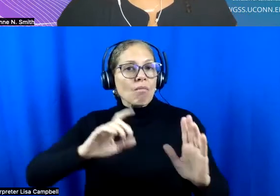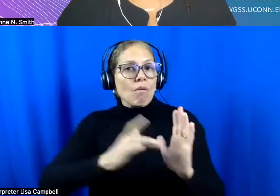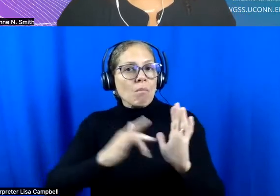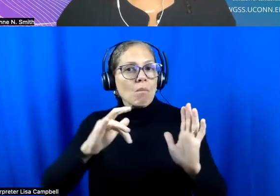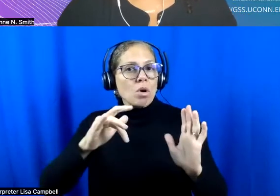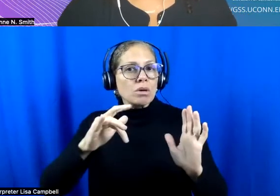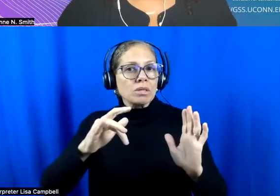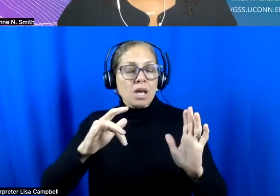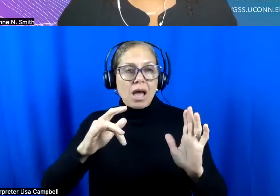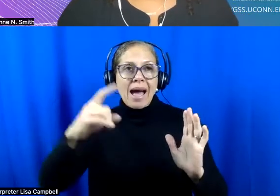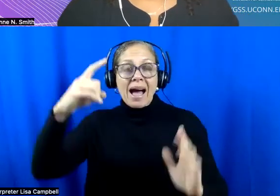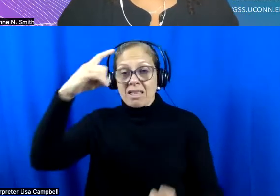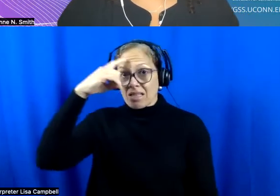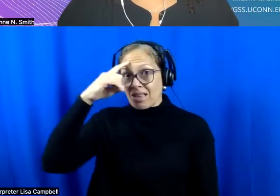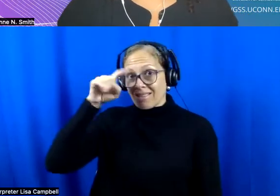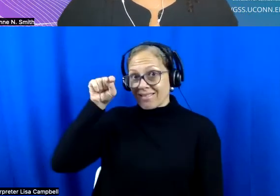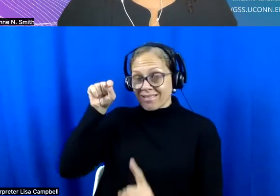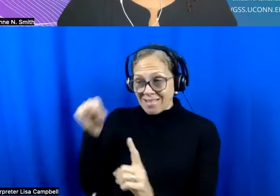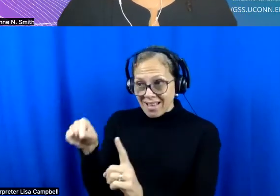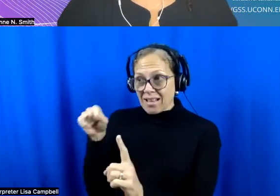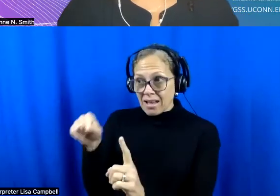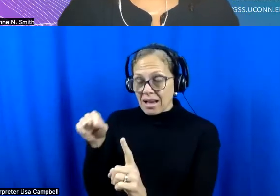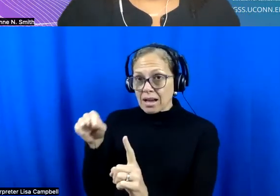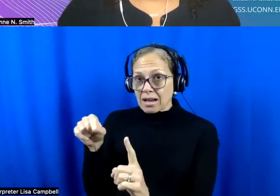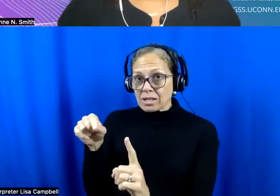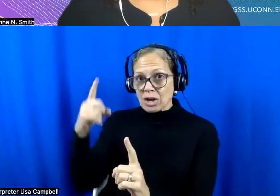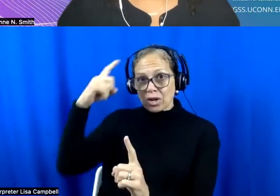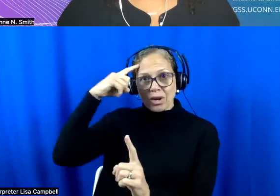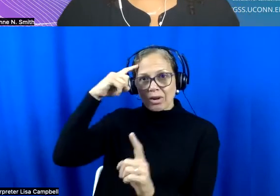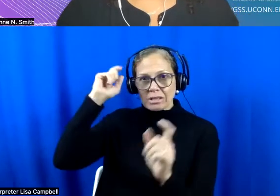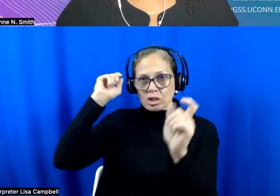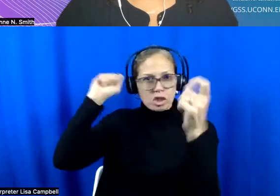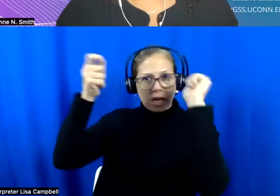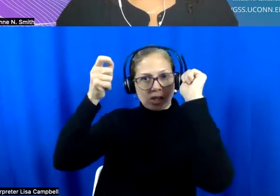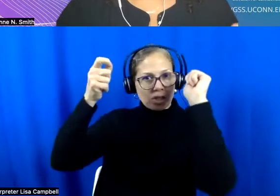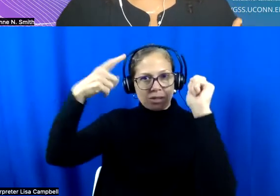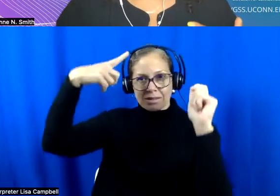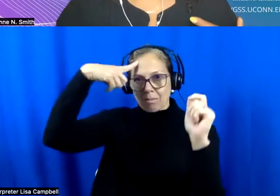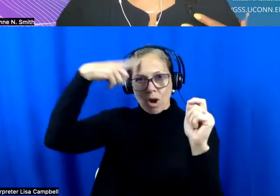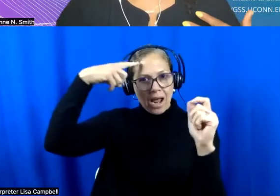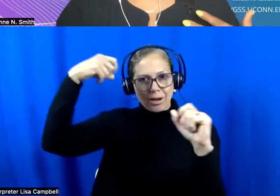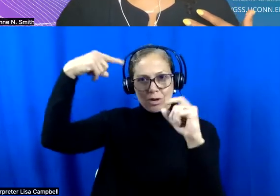rearranges, I think, your neurons in a way that you know,